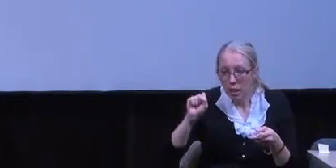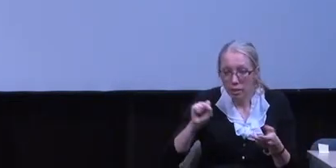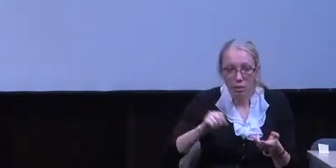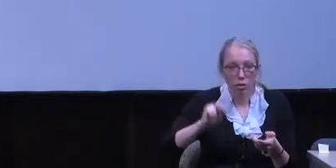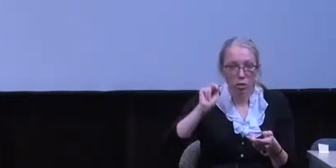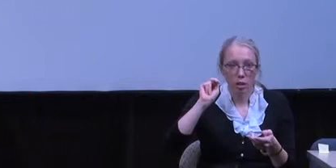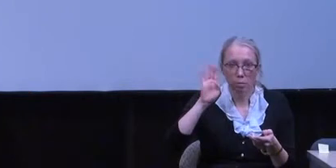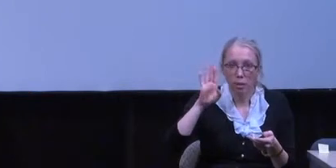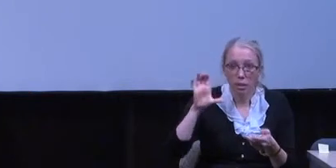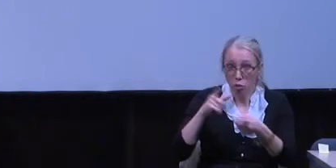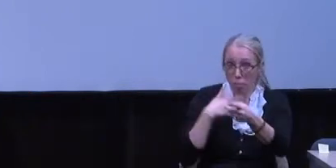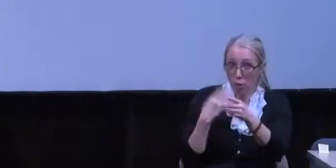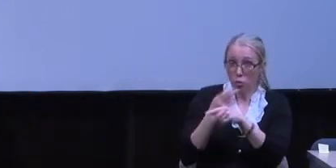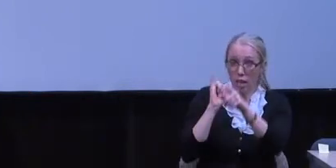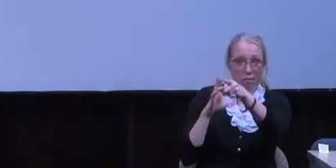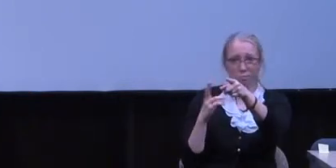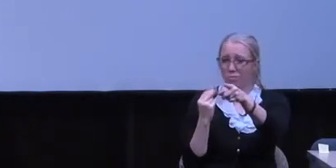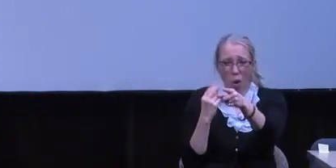that?